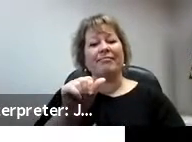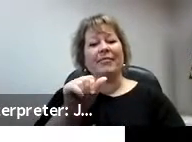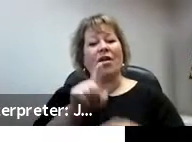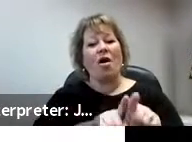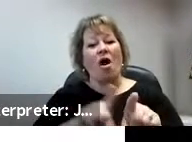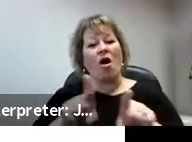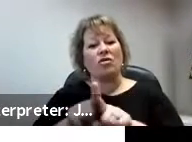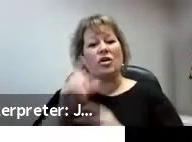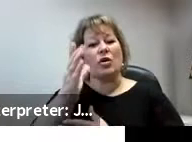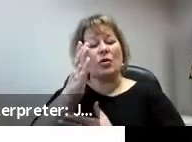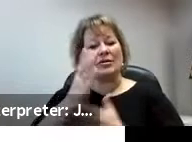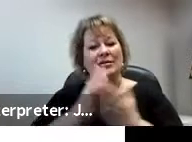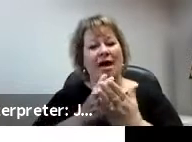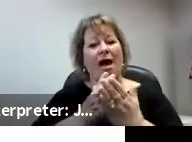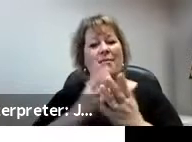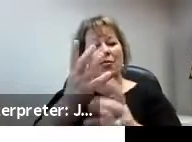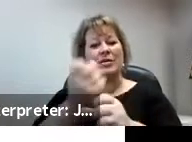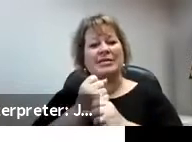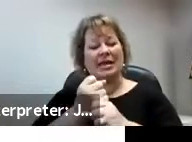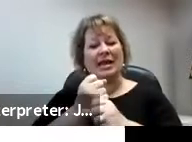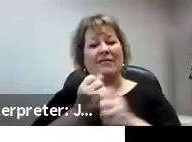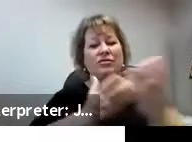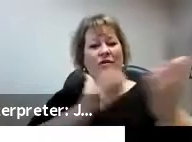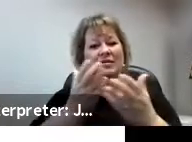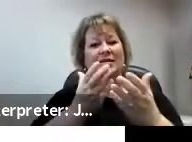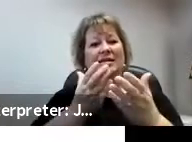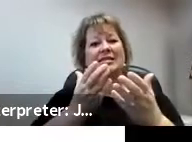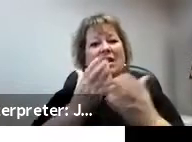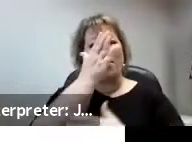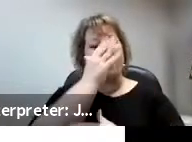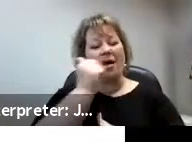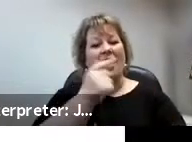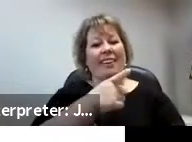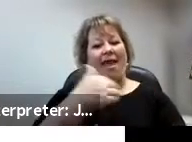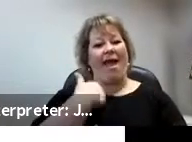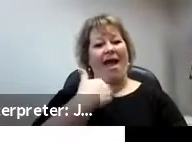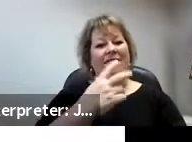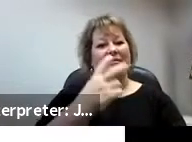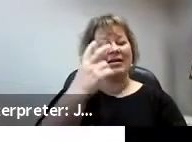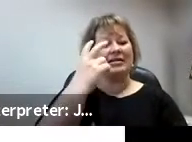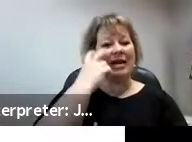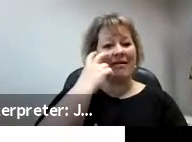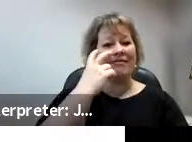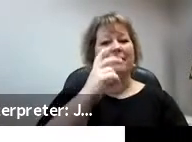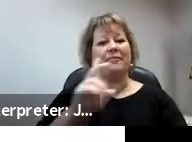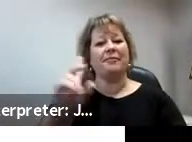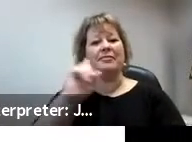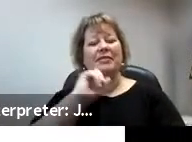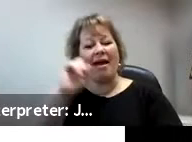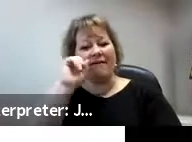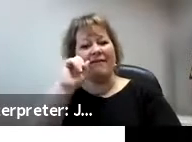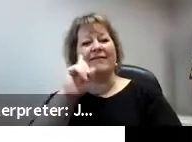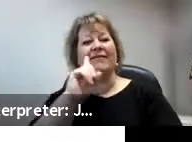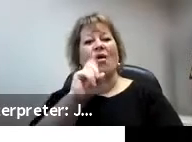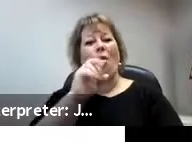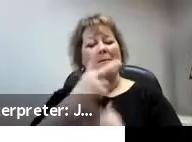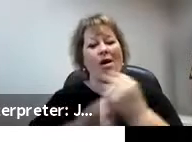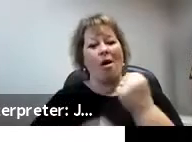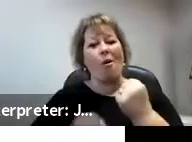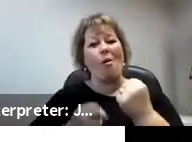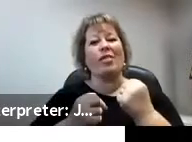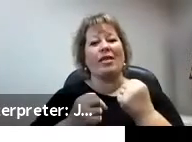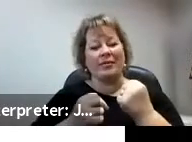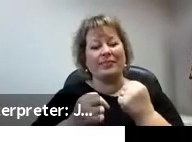impairment, such as blindness, deafness, vision loss, or hearing loss, and 14% of our consumers served are eligible due